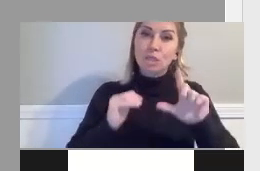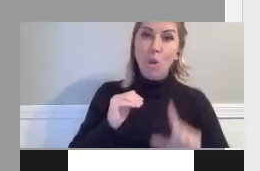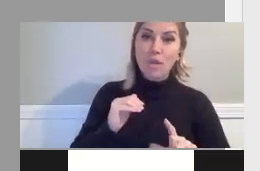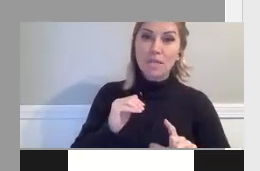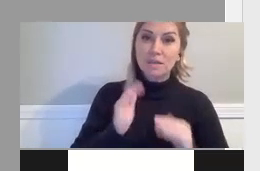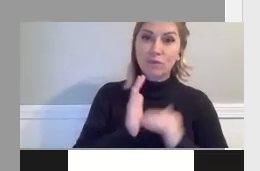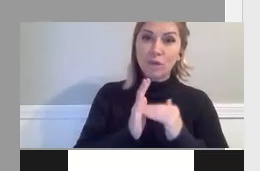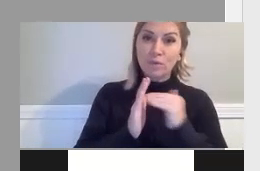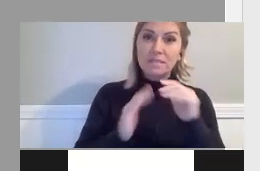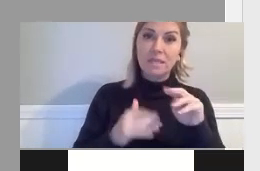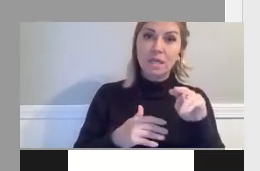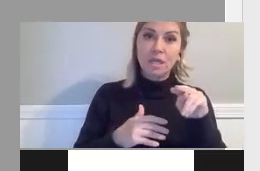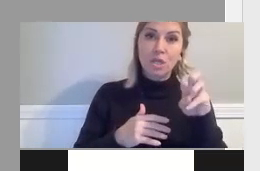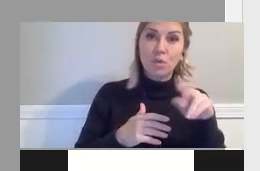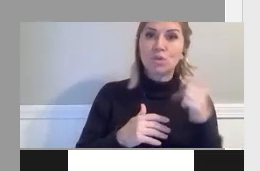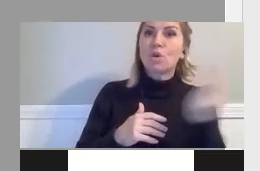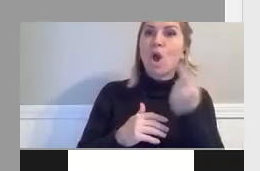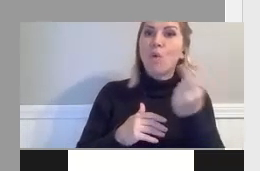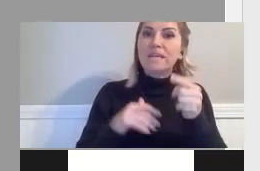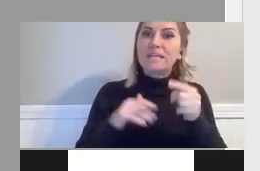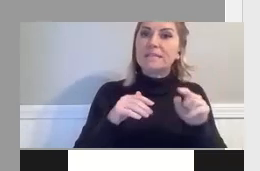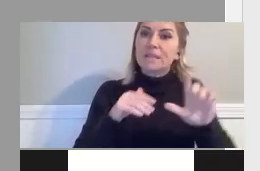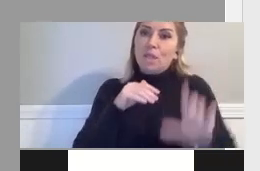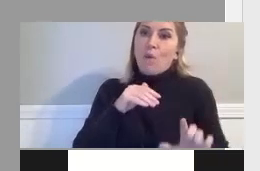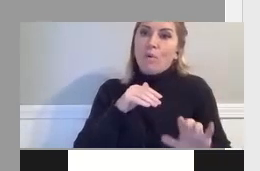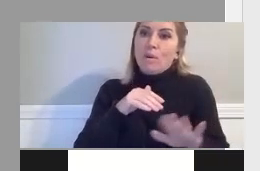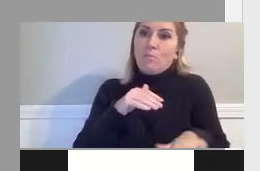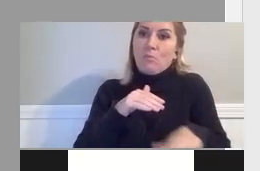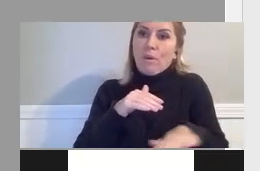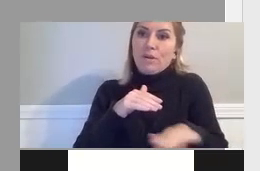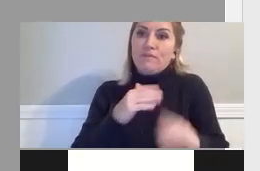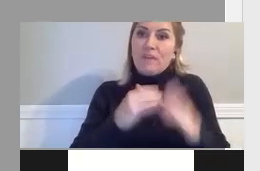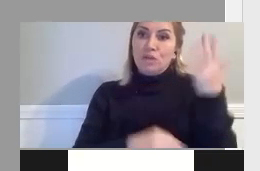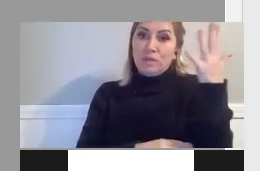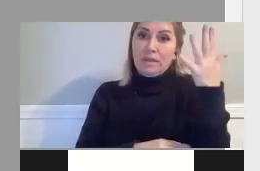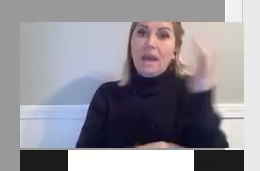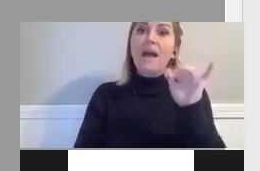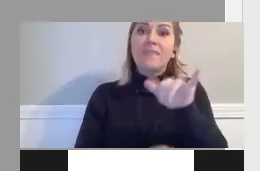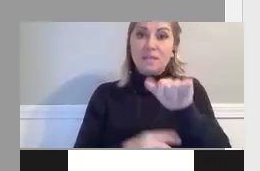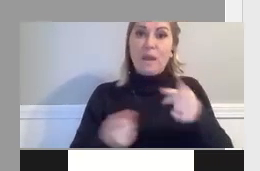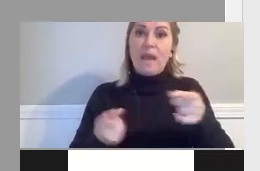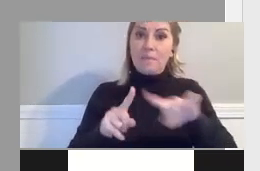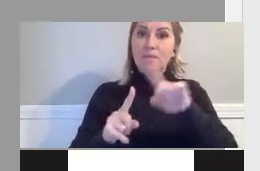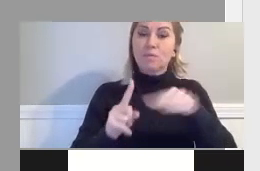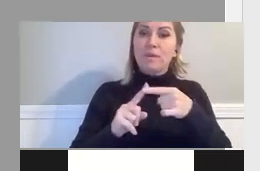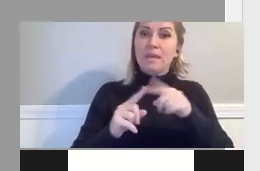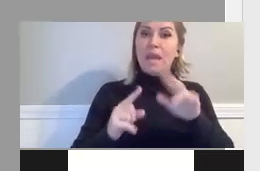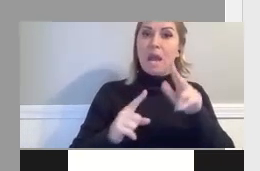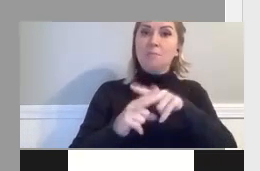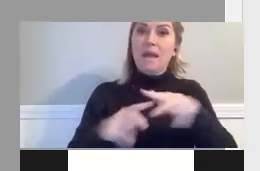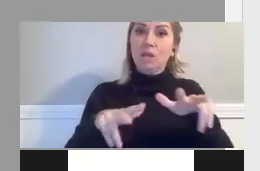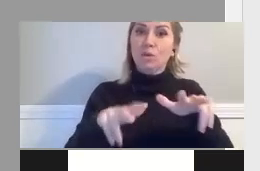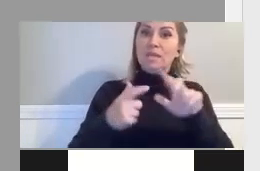are always ending up in the lower part of your tree. That is what we get when we apply greedy to this, and that is our